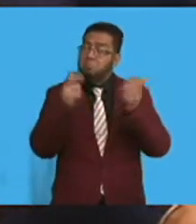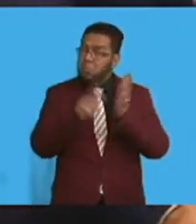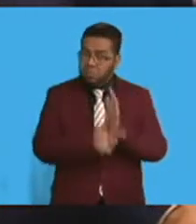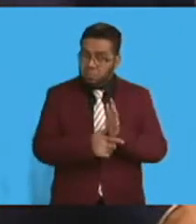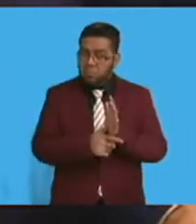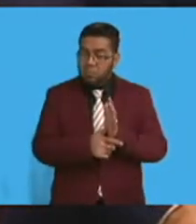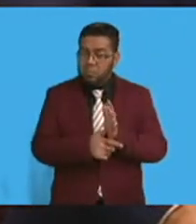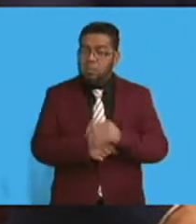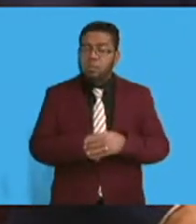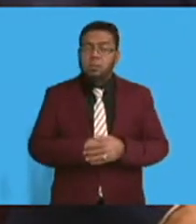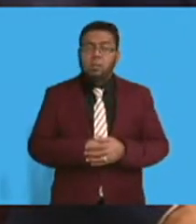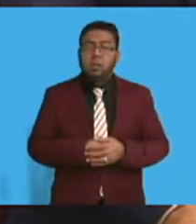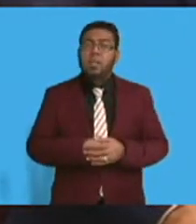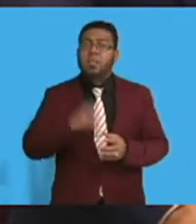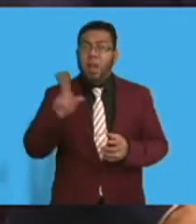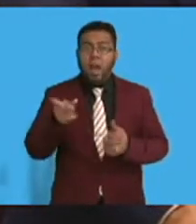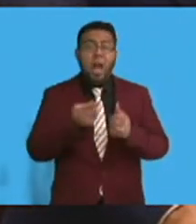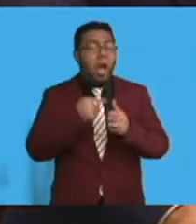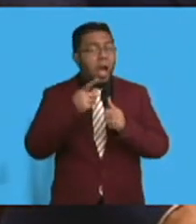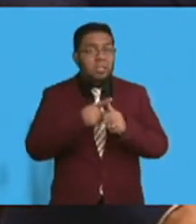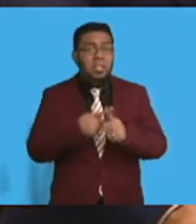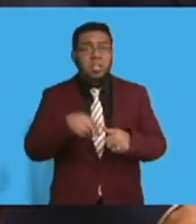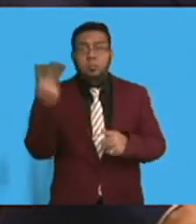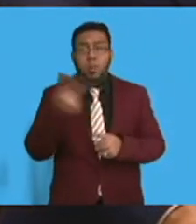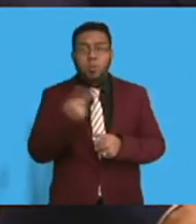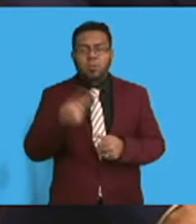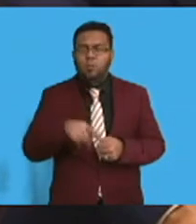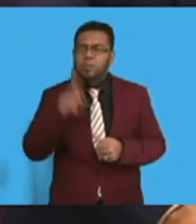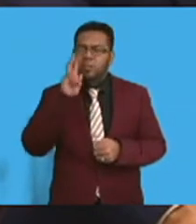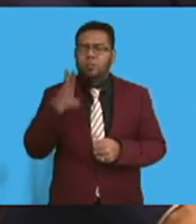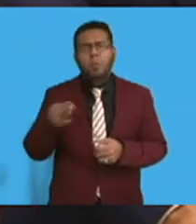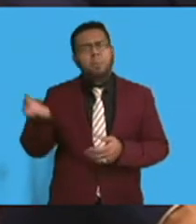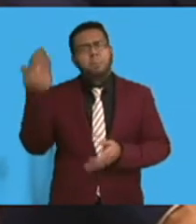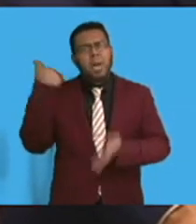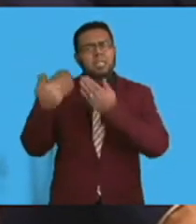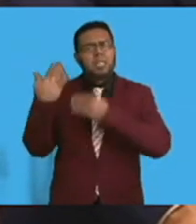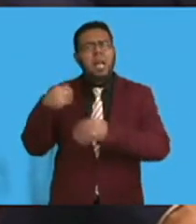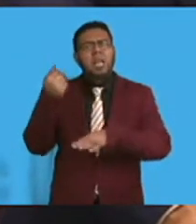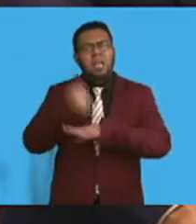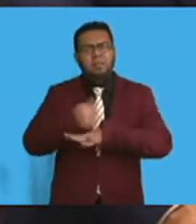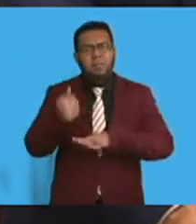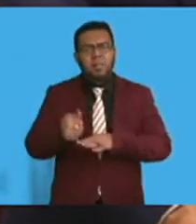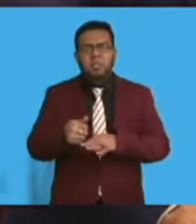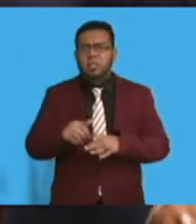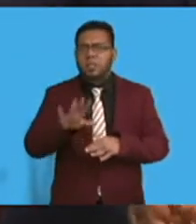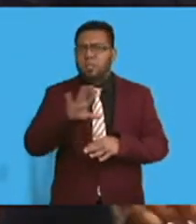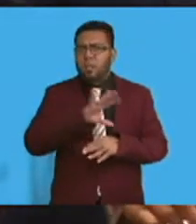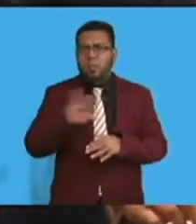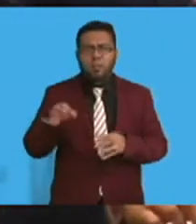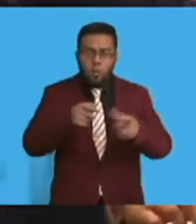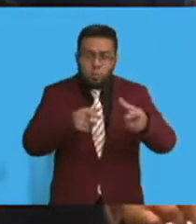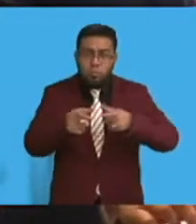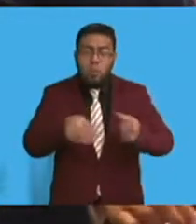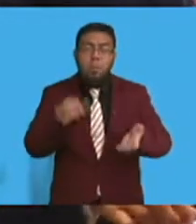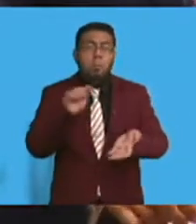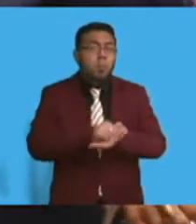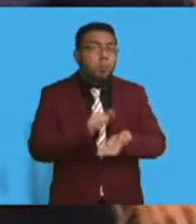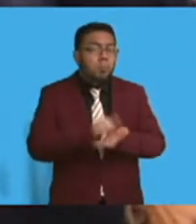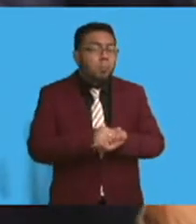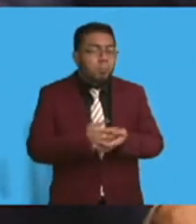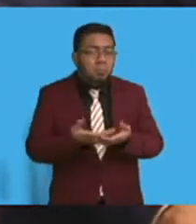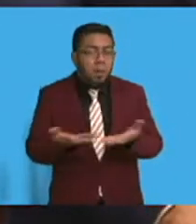often, Madam Speaker, the answer is both, as we've seen from past governments' gross mishandling of the Fijian economy and their attempts to manipulate the